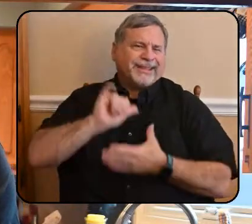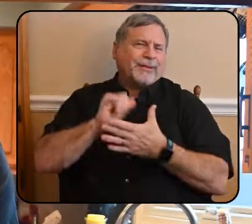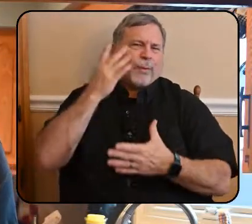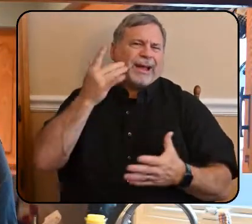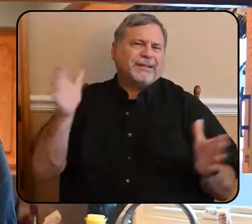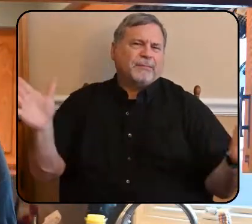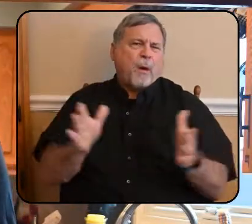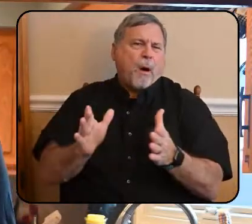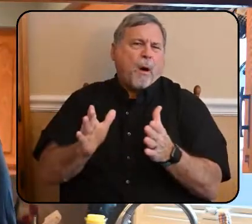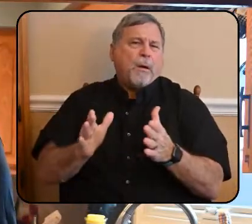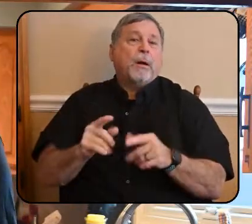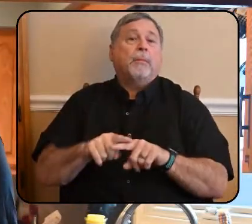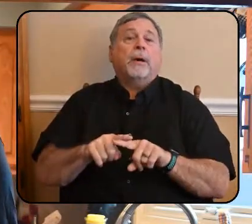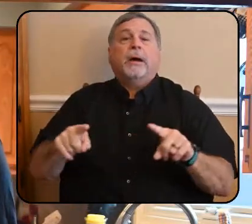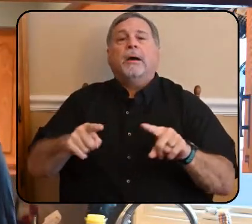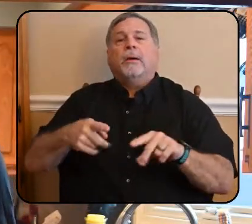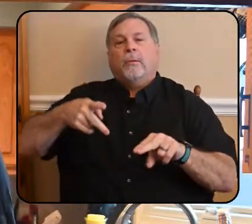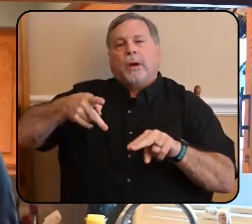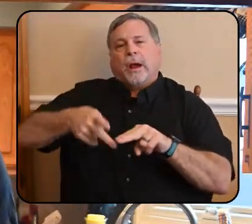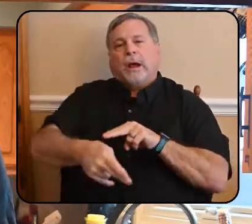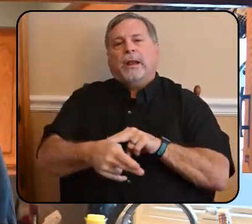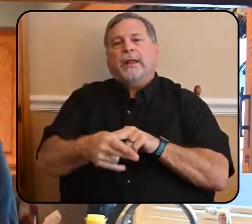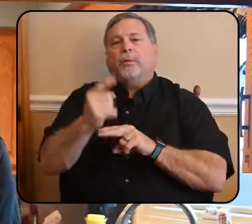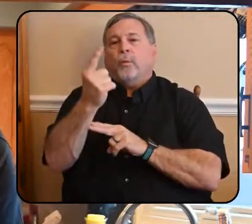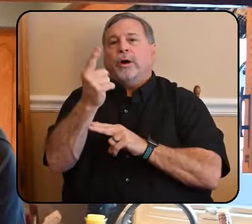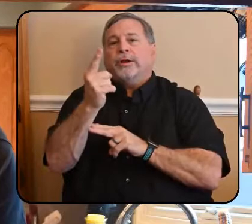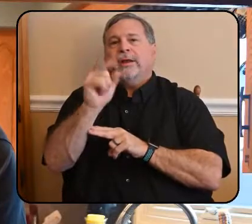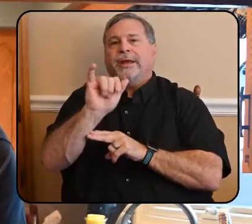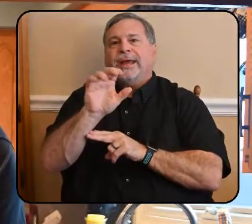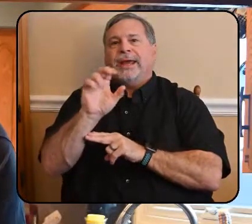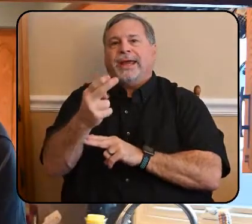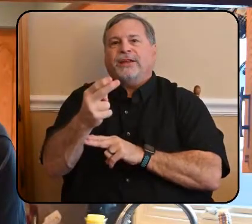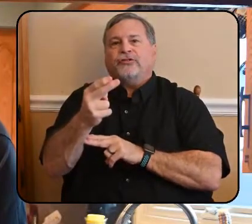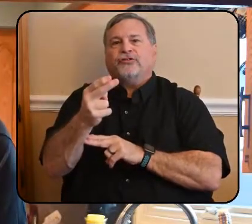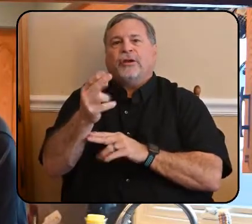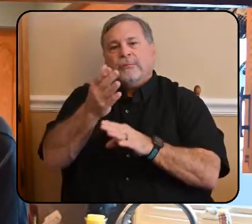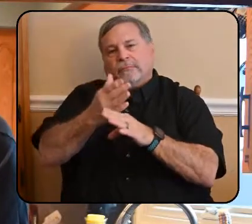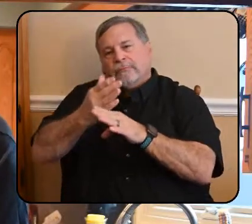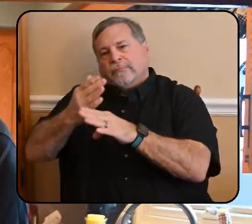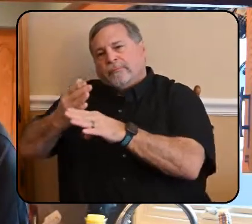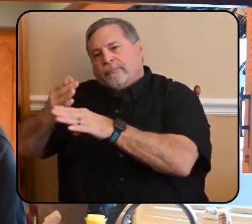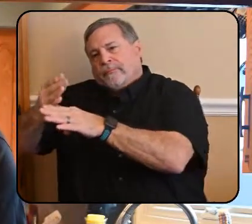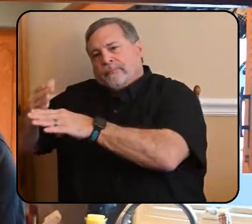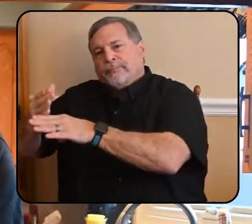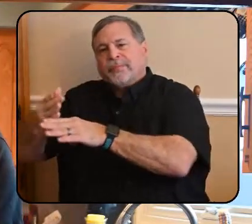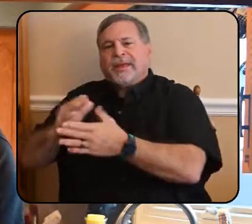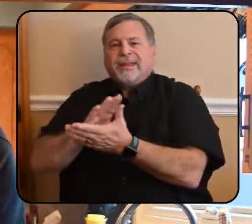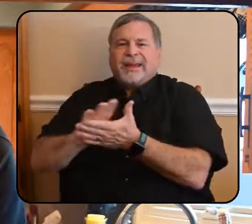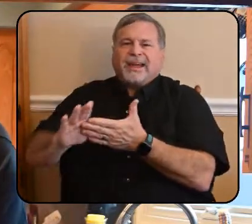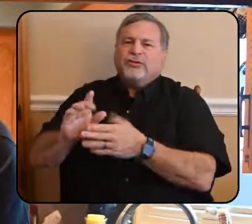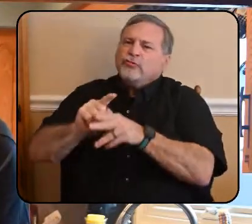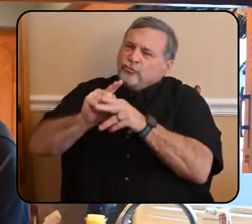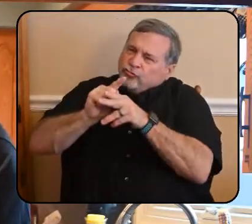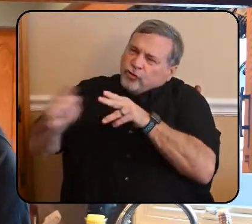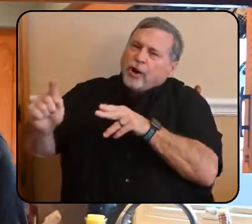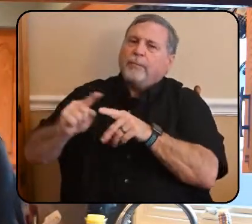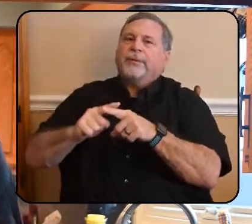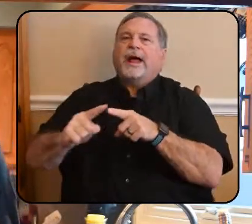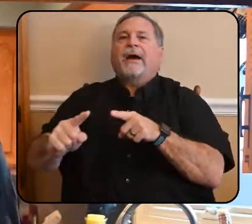it into inch segments. So all you're going to do is have a good nice sharp knife. You're going to cut down through